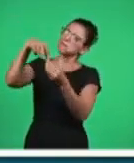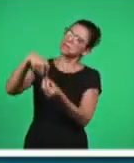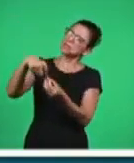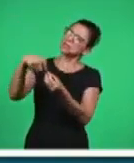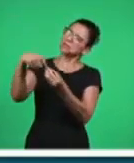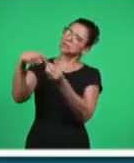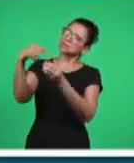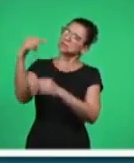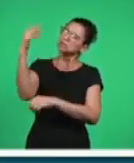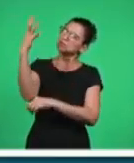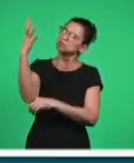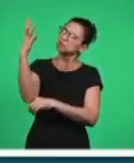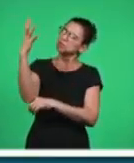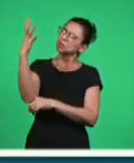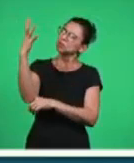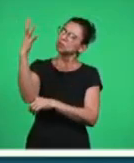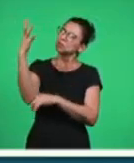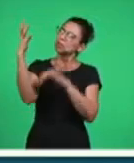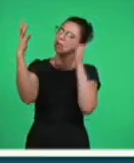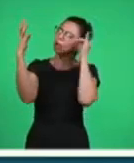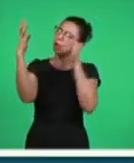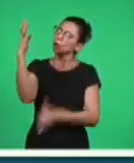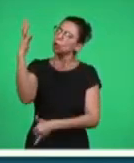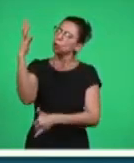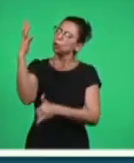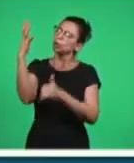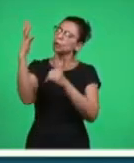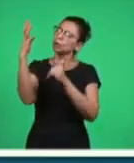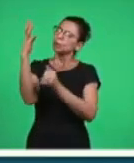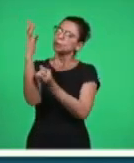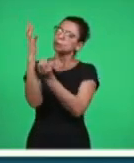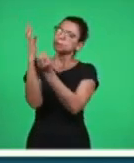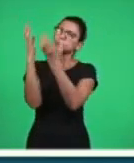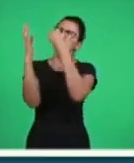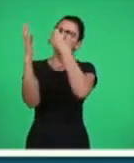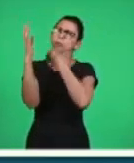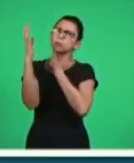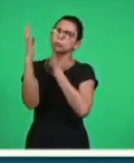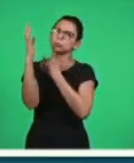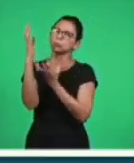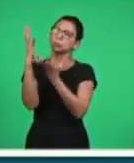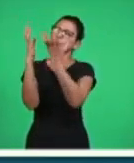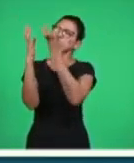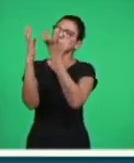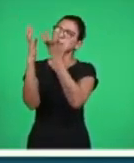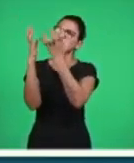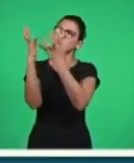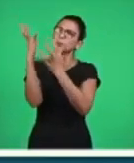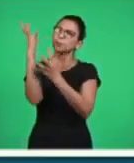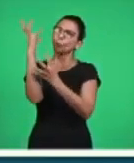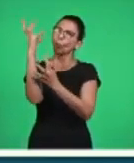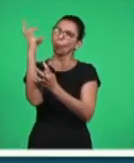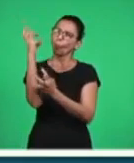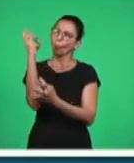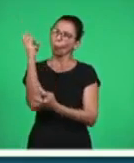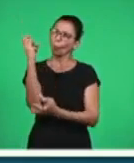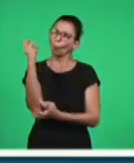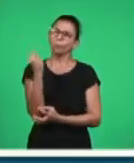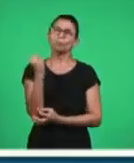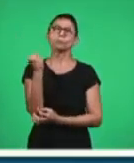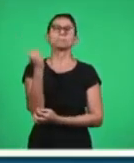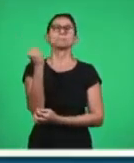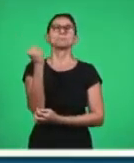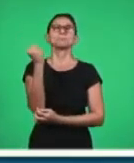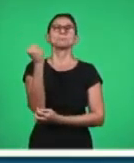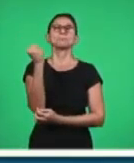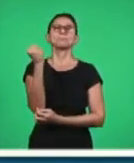And seeing a fig tree by the road, he came to it and found nothing on it but leaves, and said to it,